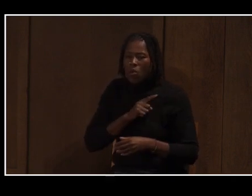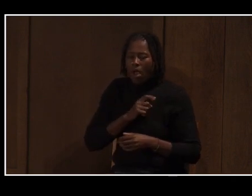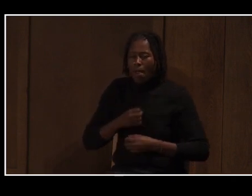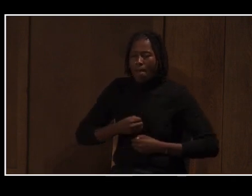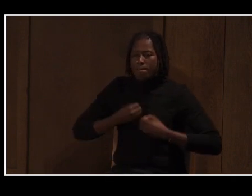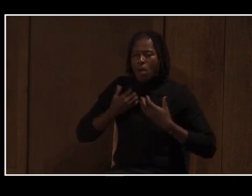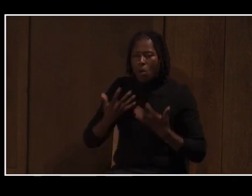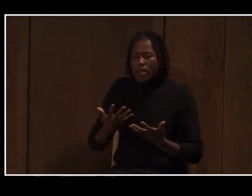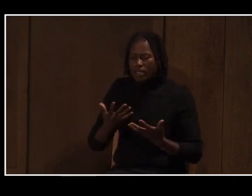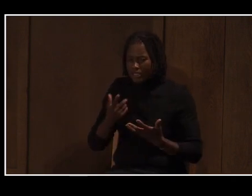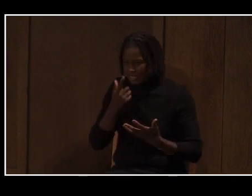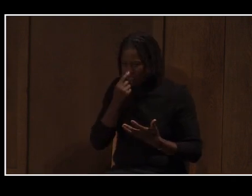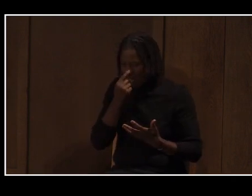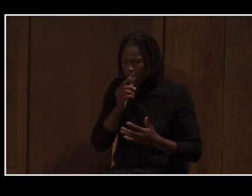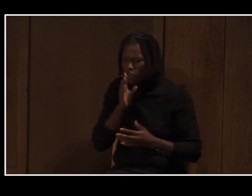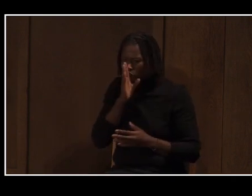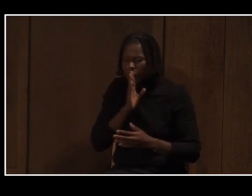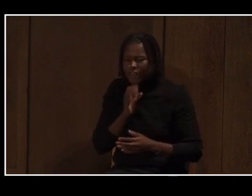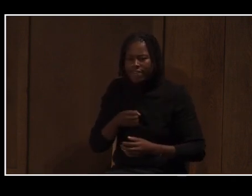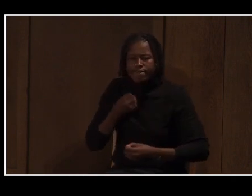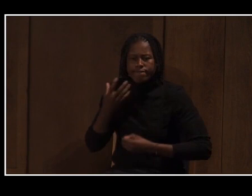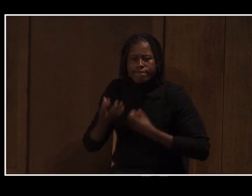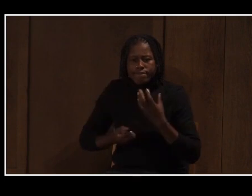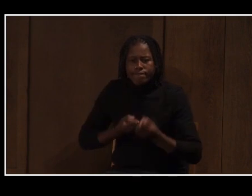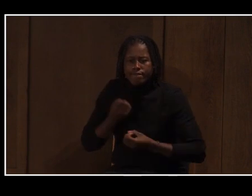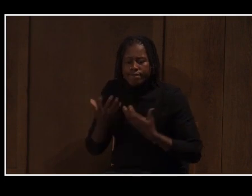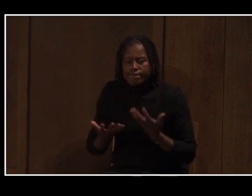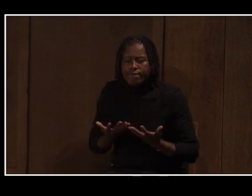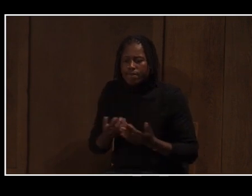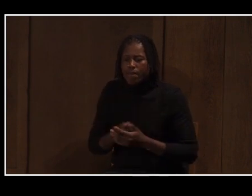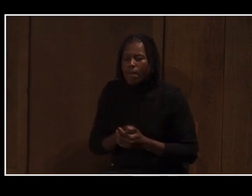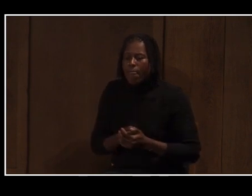their grief and dealing with the shame around grief.